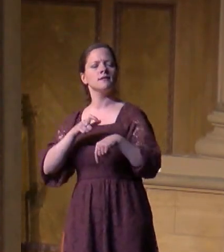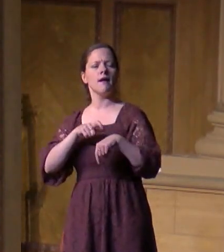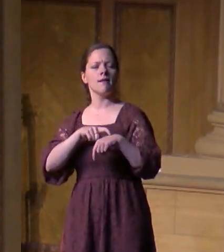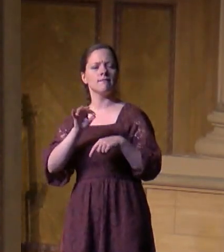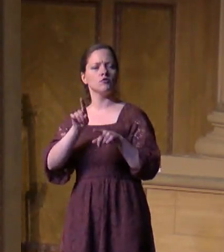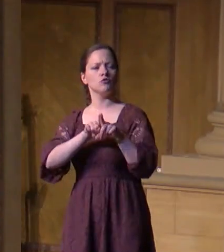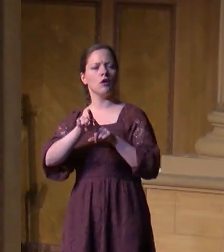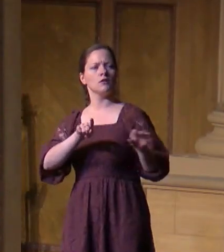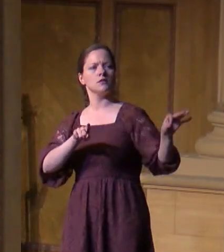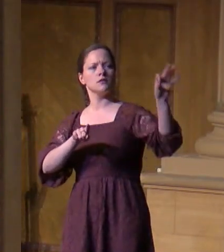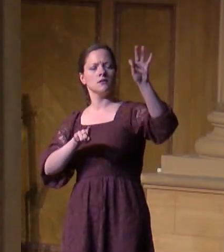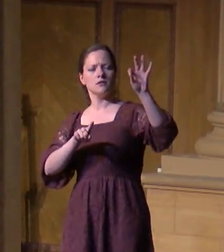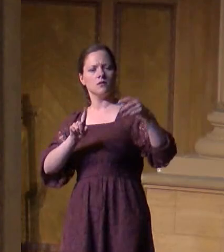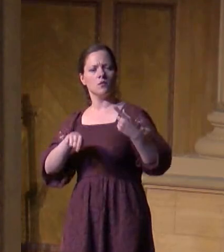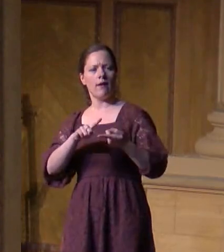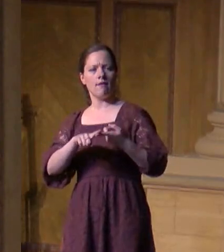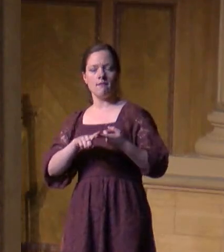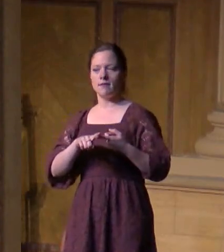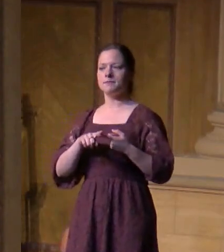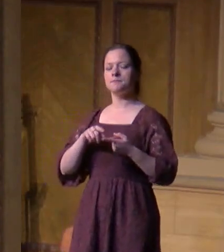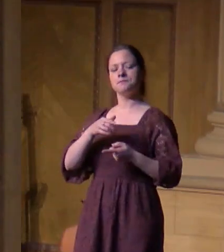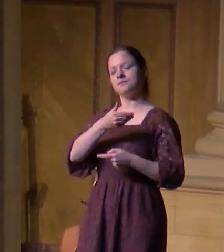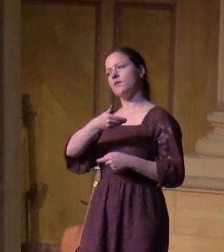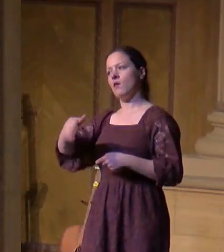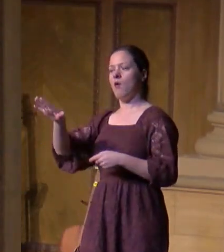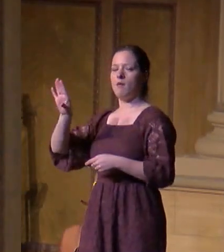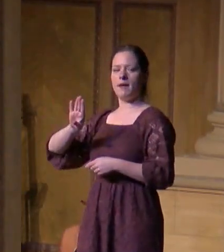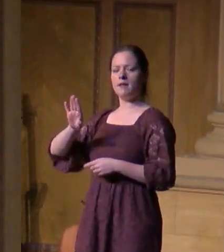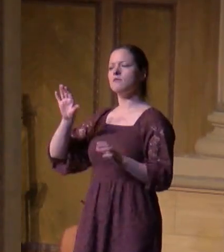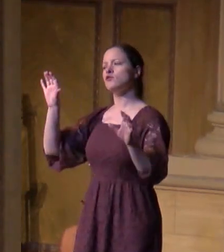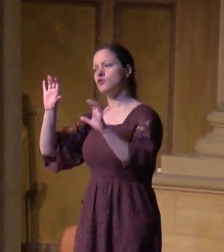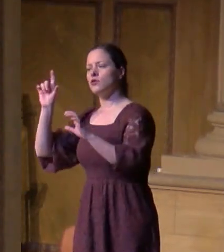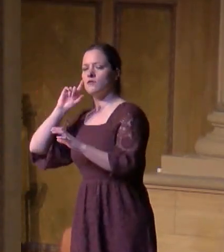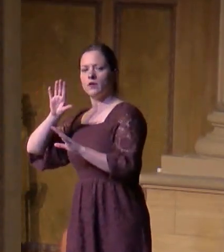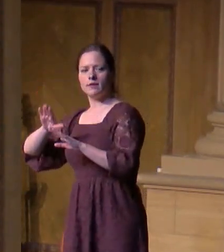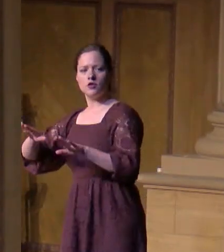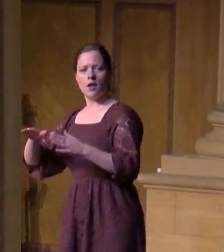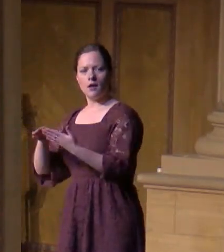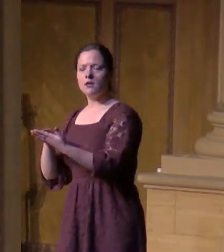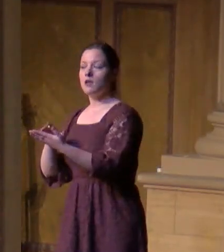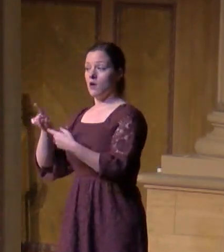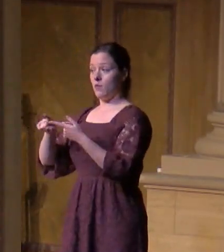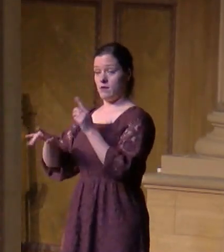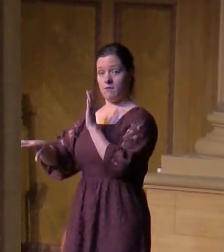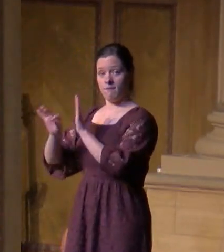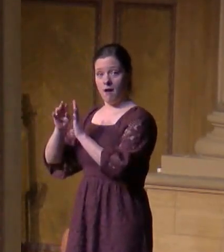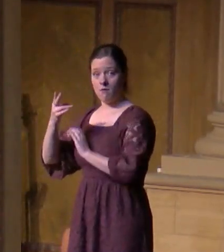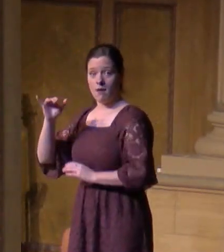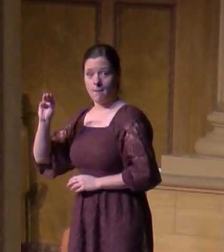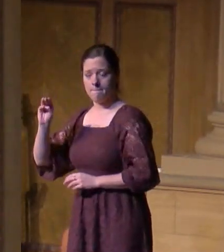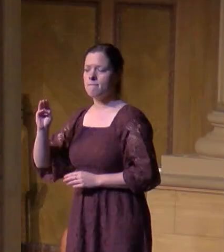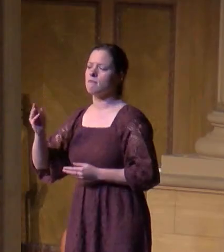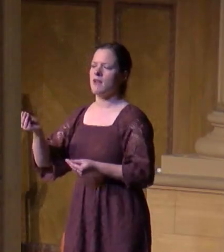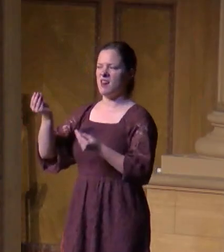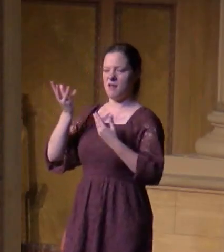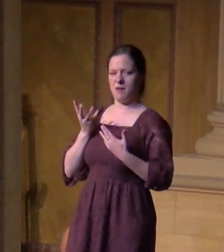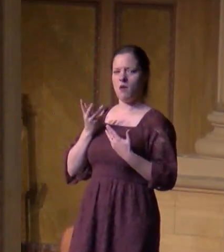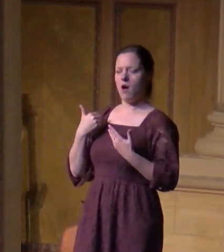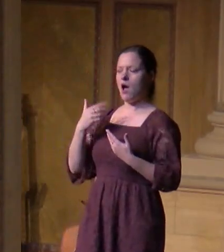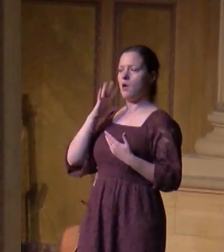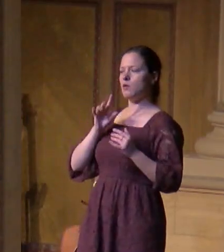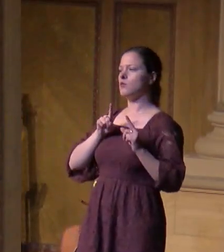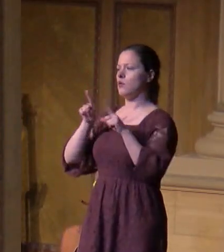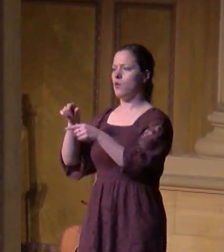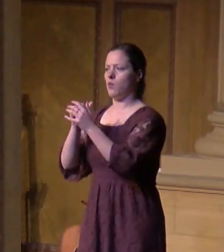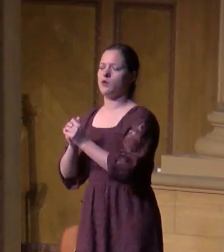star had appeared and he sent them to Bethlehem saying go and search diligently for the child and when you have found him bring me word that I